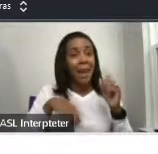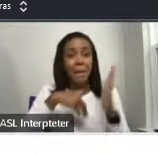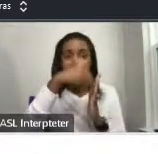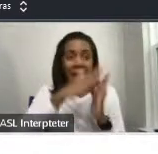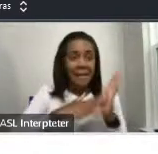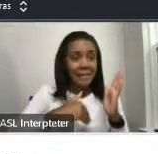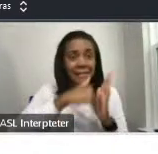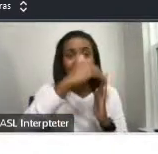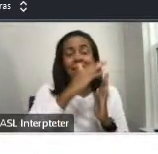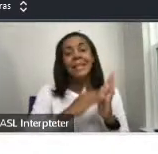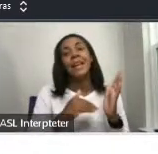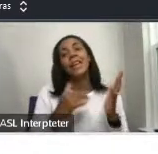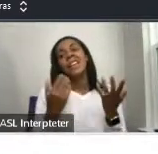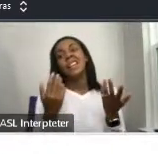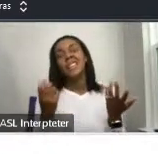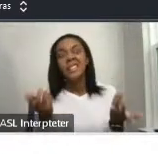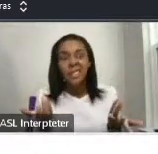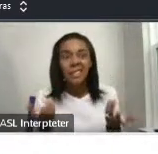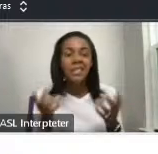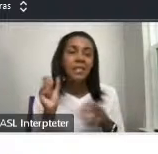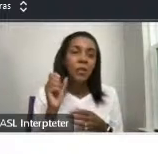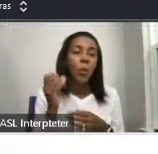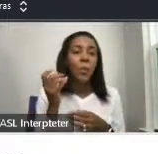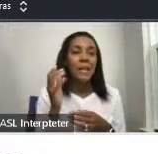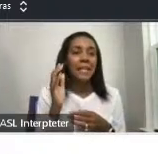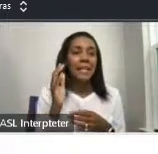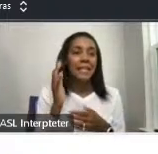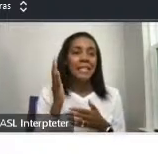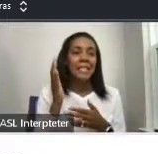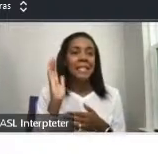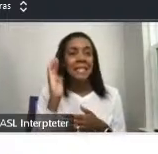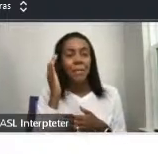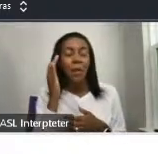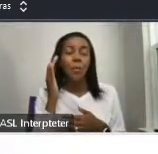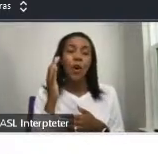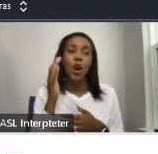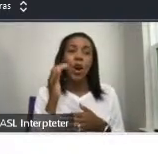it just seems like isolating people in the poorest zip code in Tennessee,